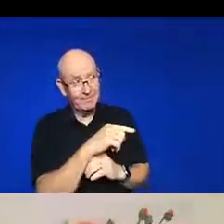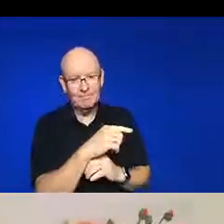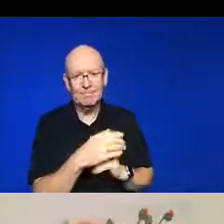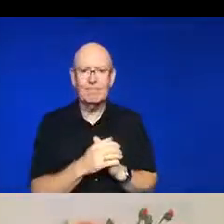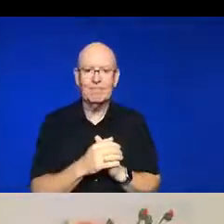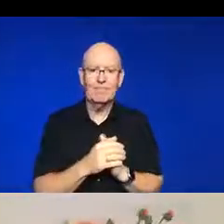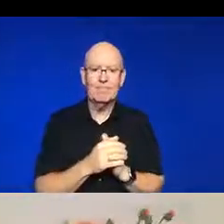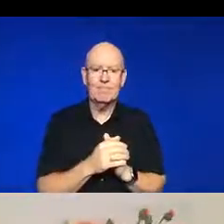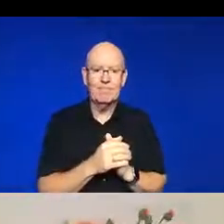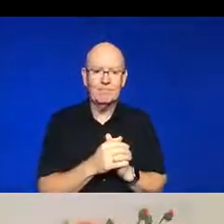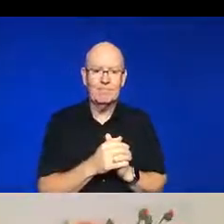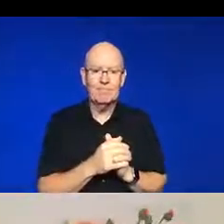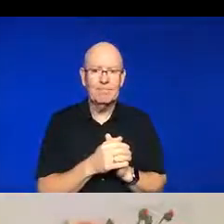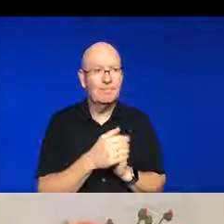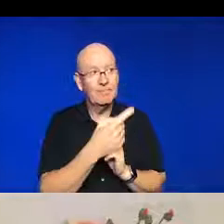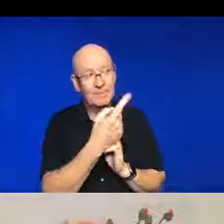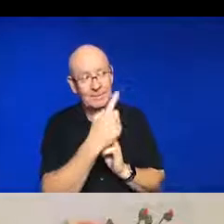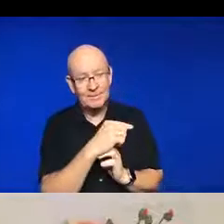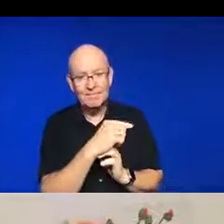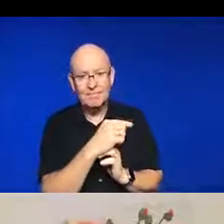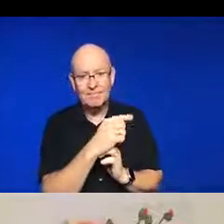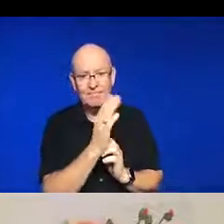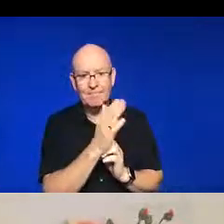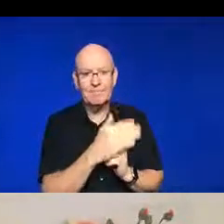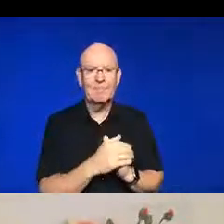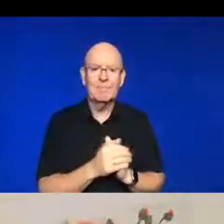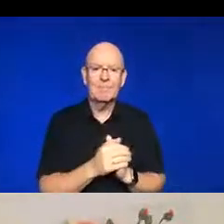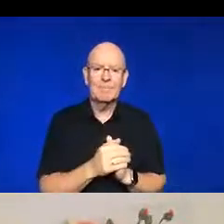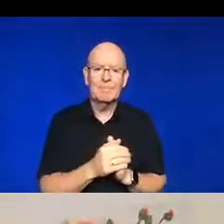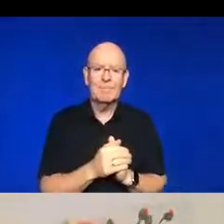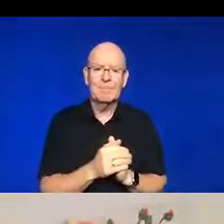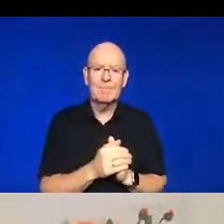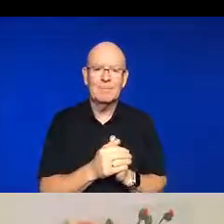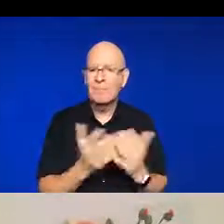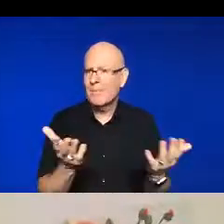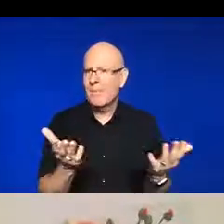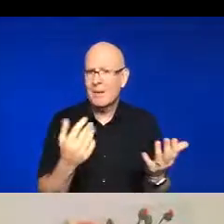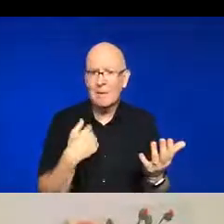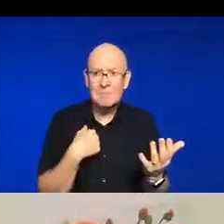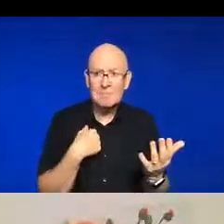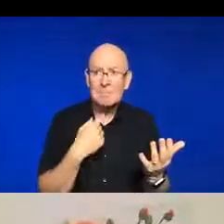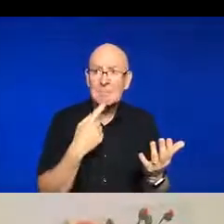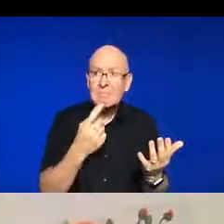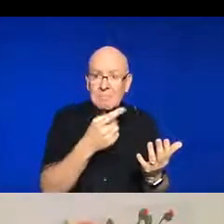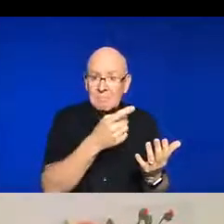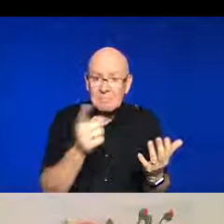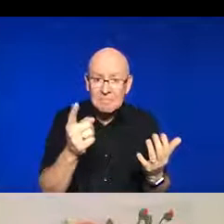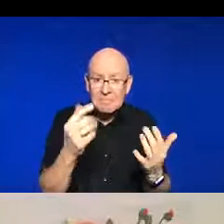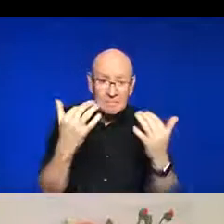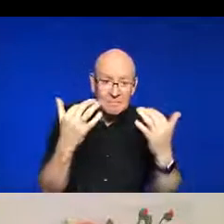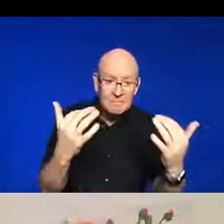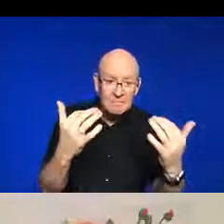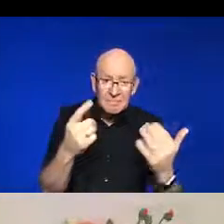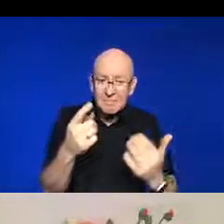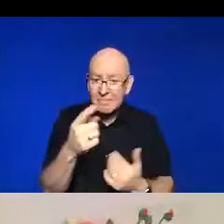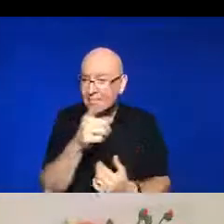Okay. I don't think that I need to tell this audience who the children are with disabilities, but we've put a couple of slides in so that if